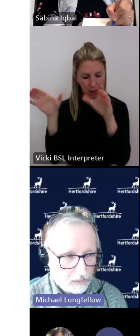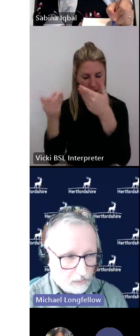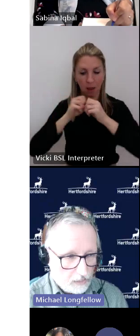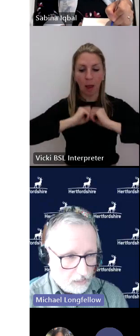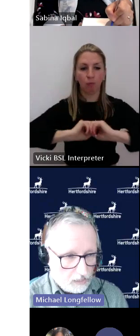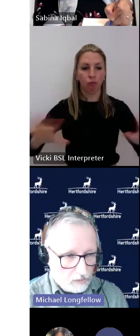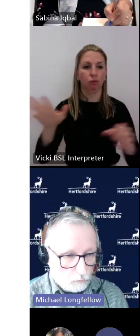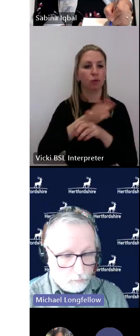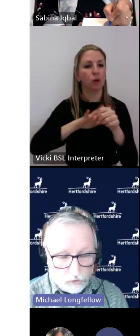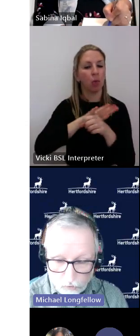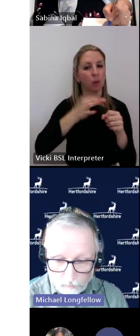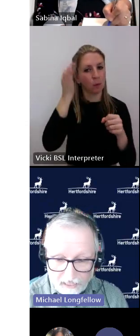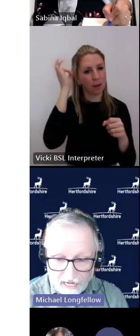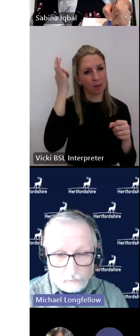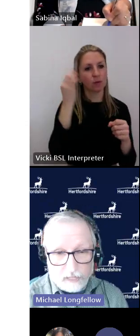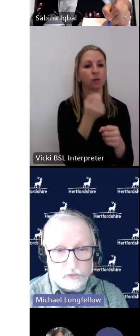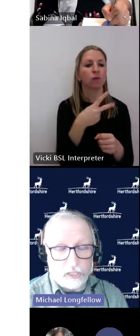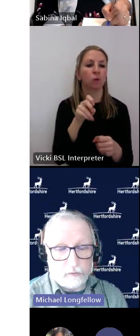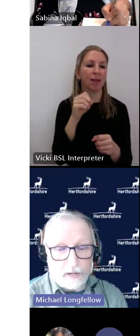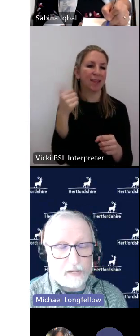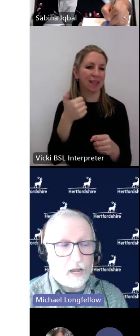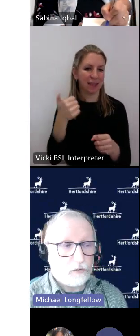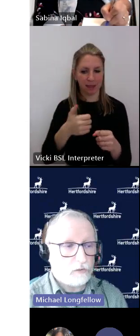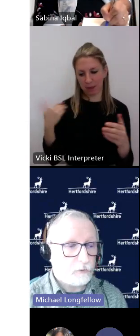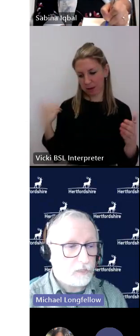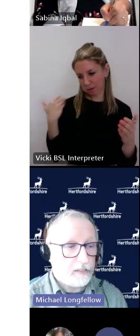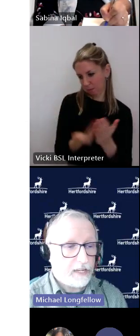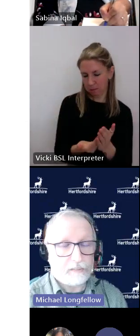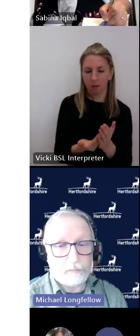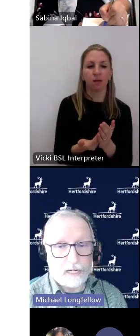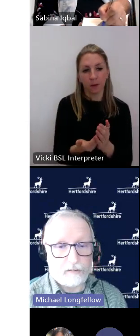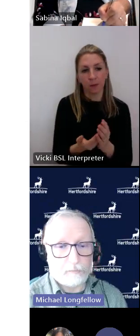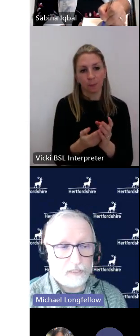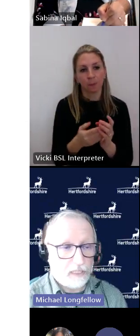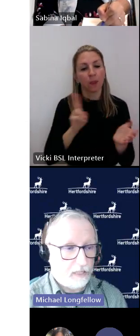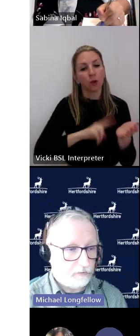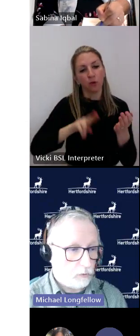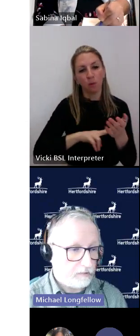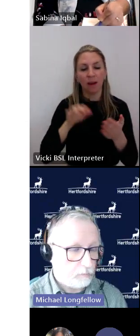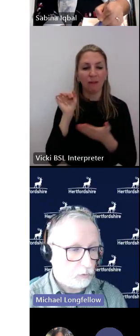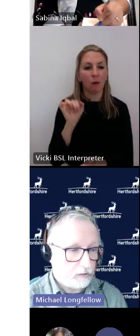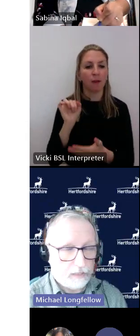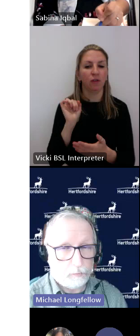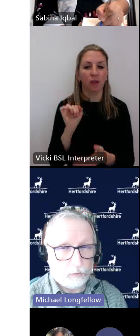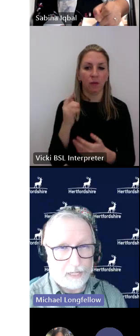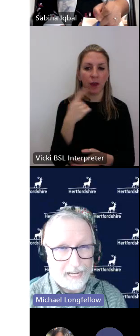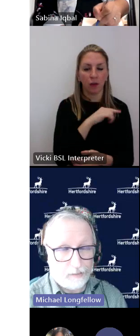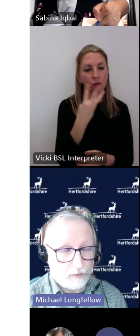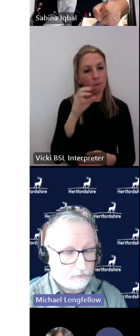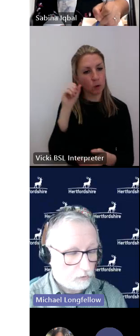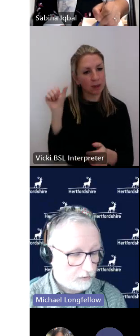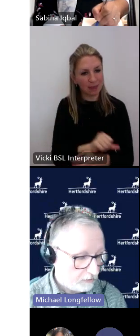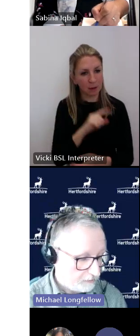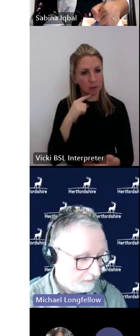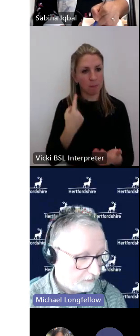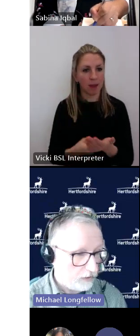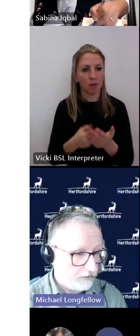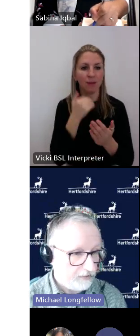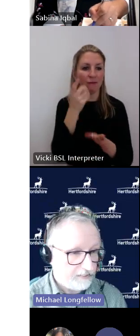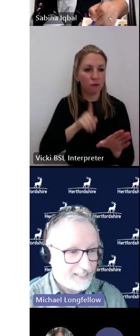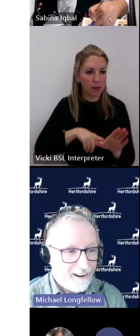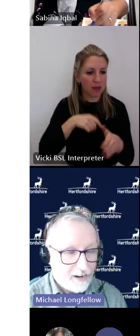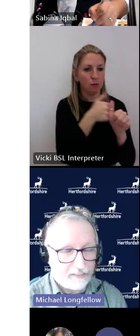2016. We would normally have a budget of about £140,000 per year for supporting people, and before the cost of